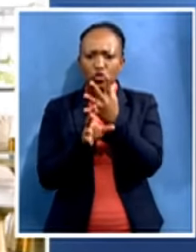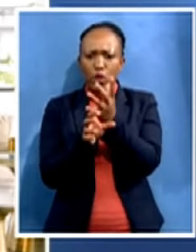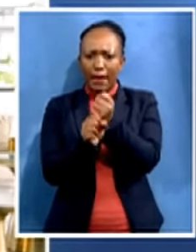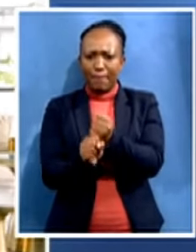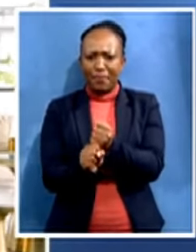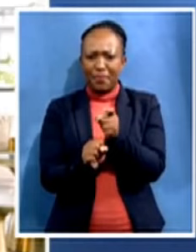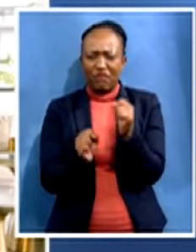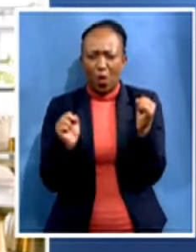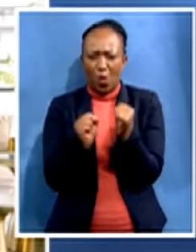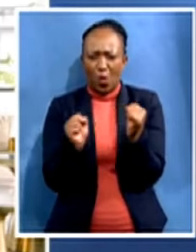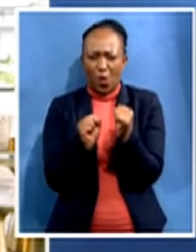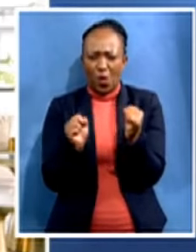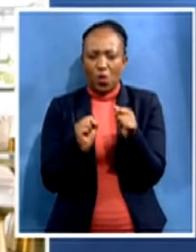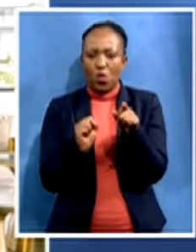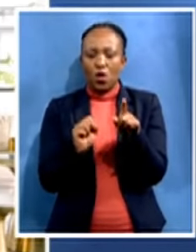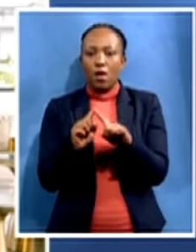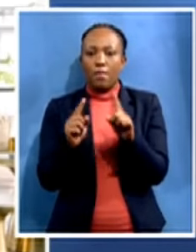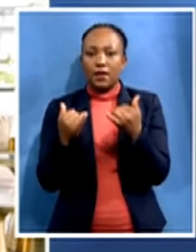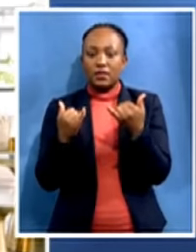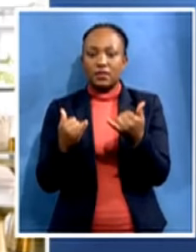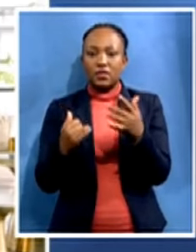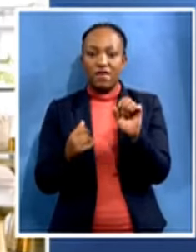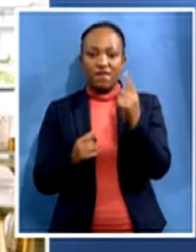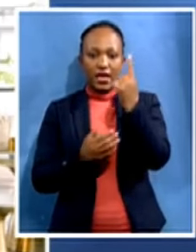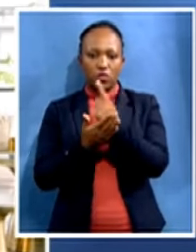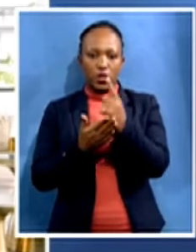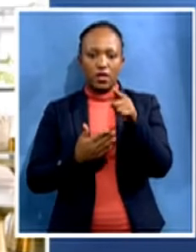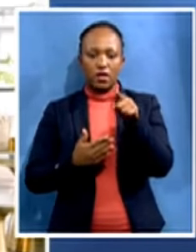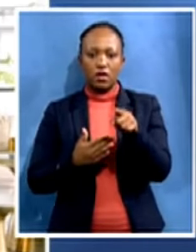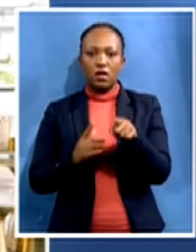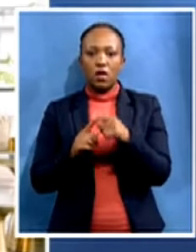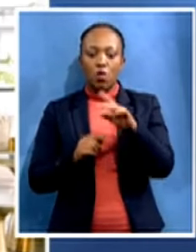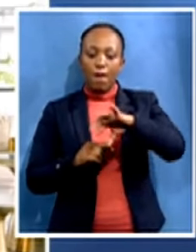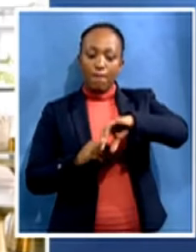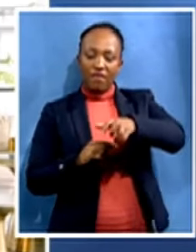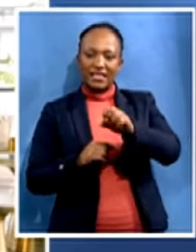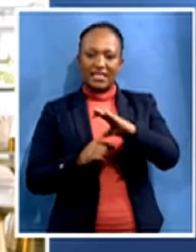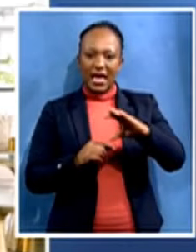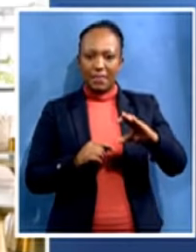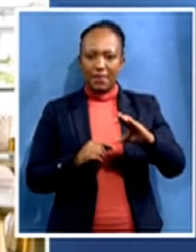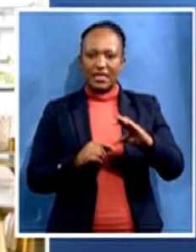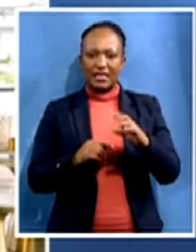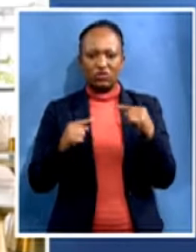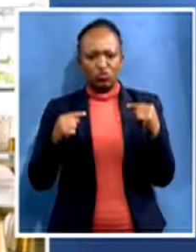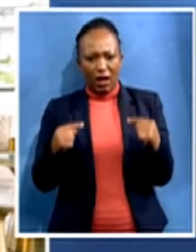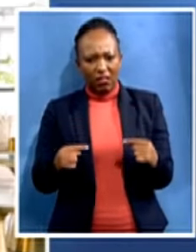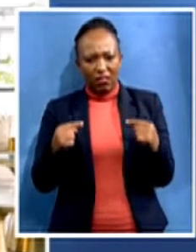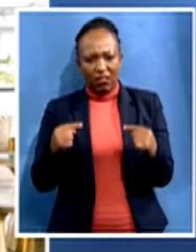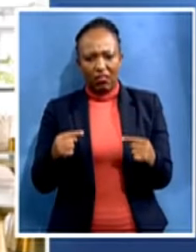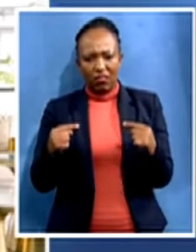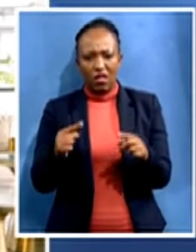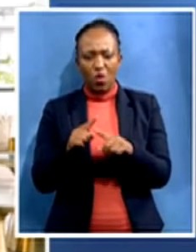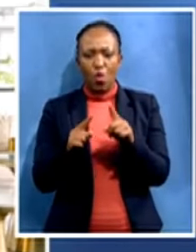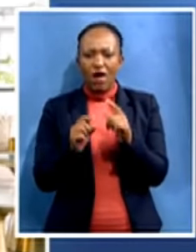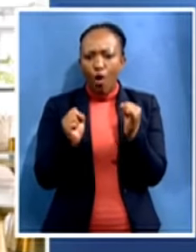in the first week, my home province of Eastern Cape was struggling, with that. So that is the challenge. So